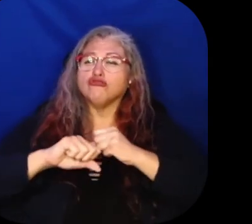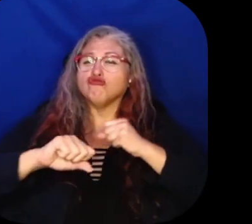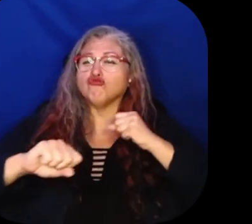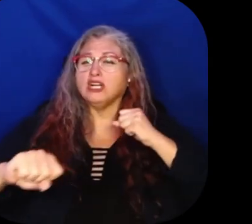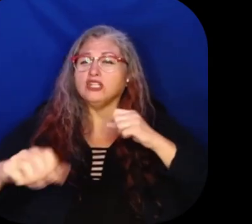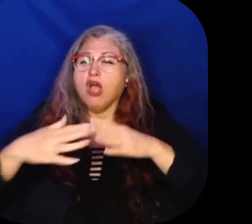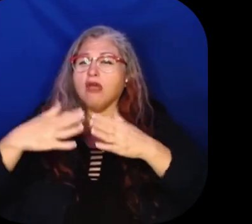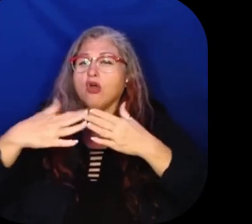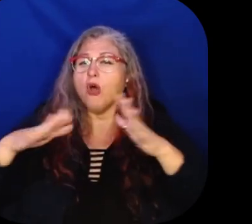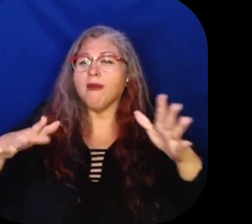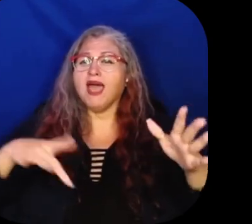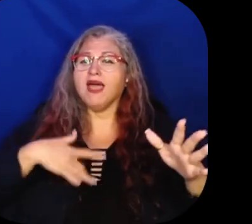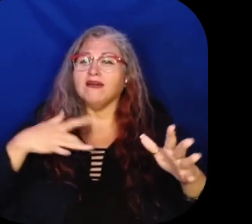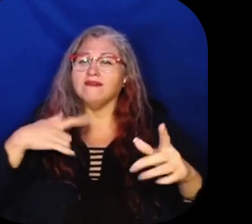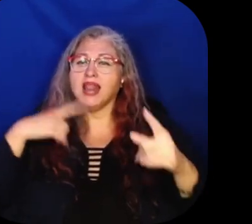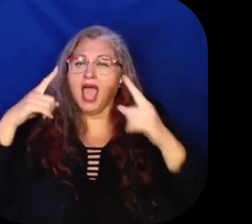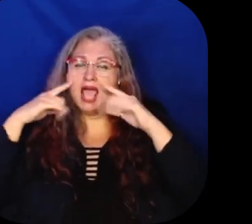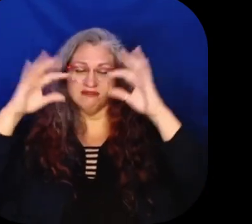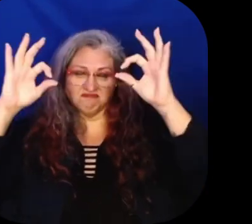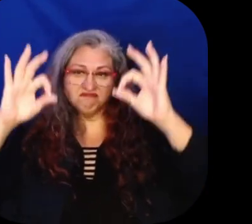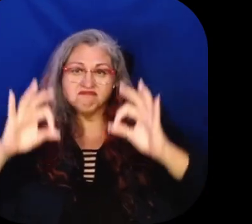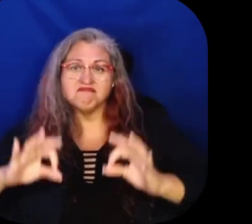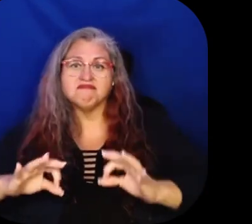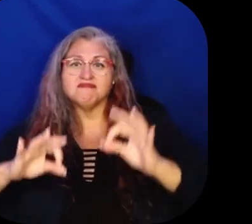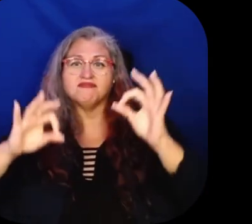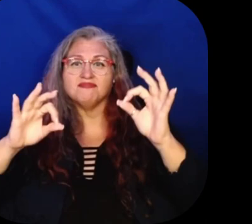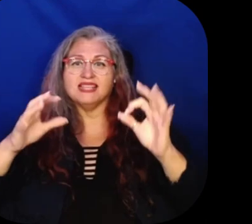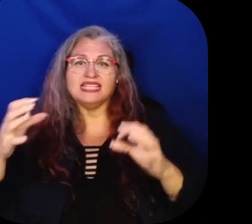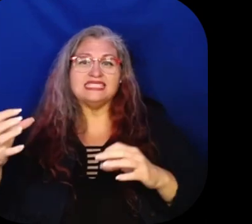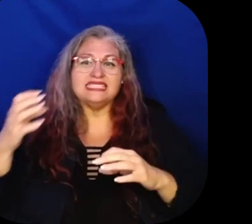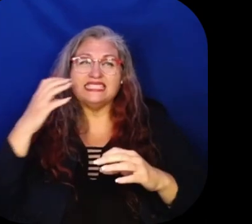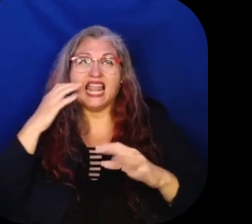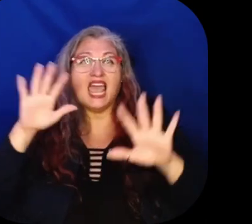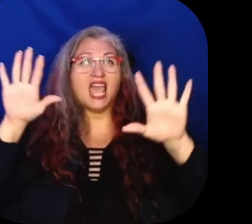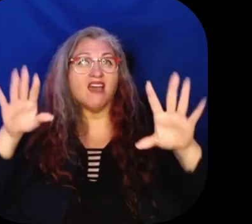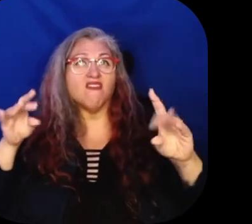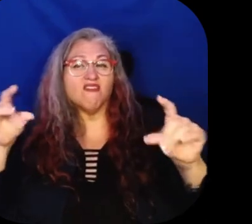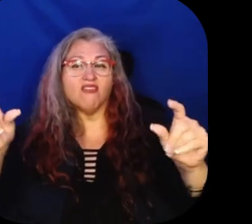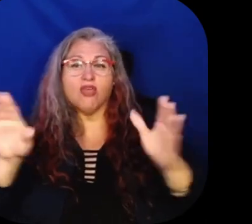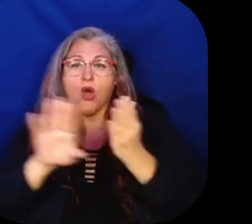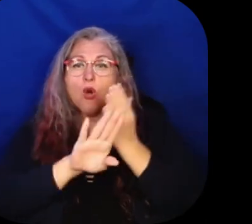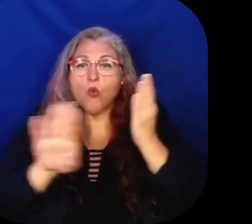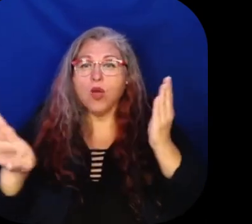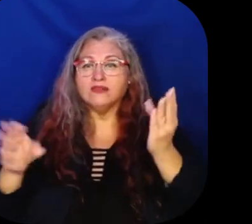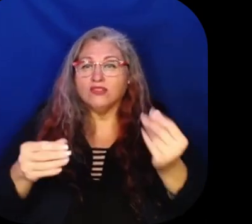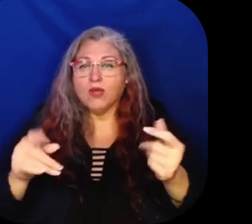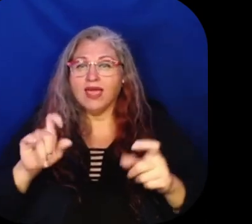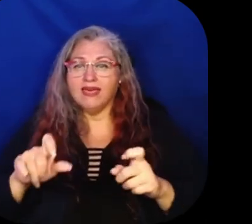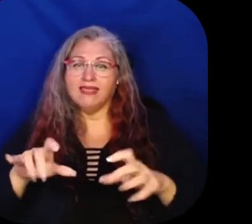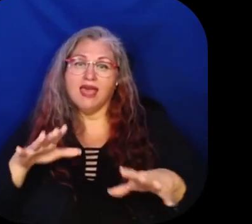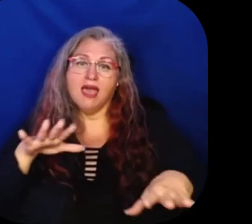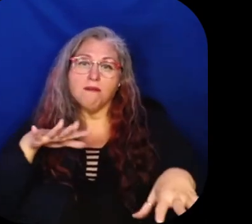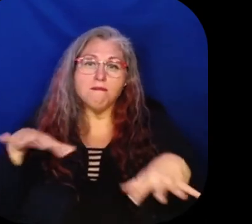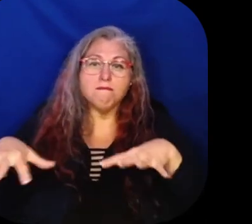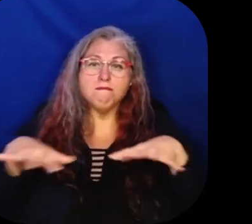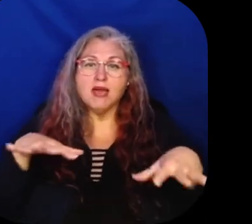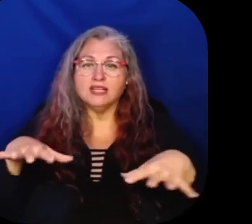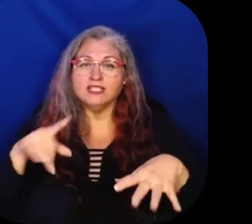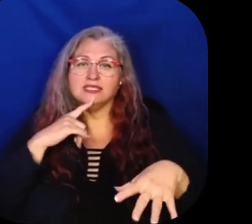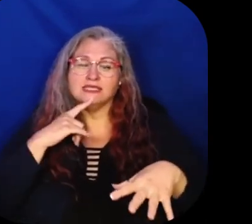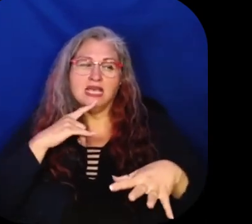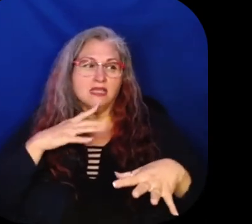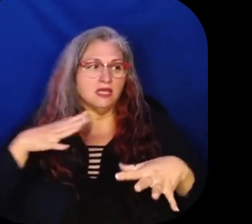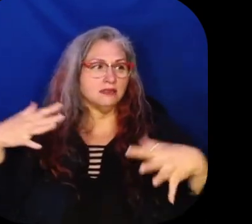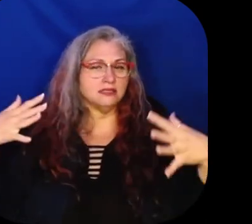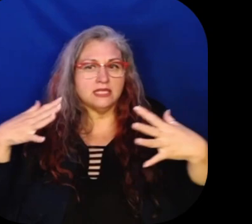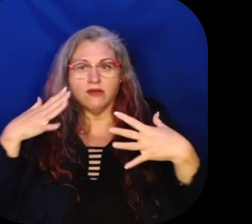feel sliding down. The slick of these walls of the ground, bellow cheeks, the haunting sounds. The little